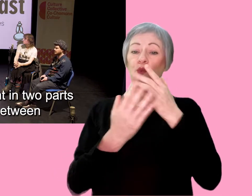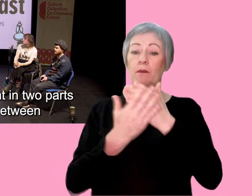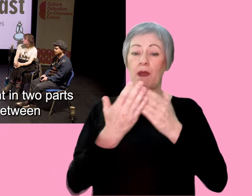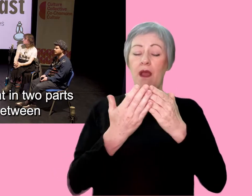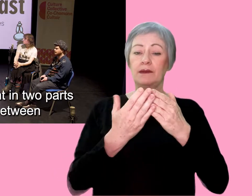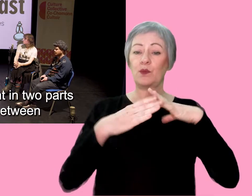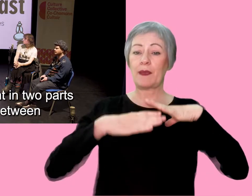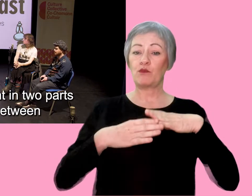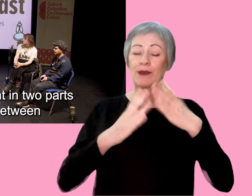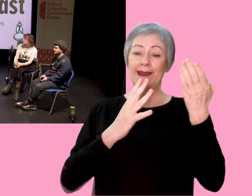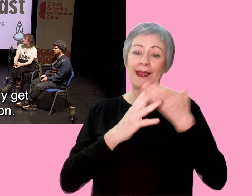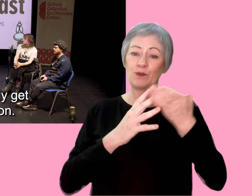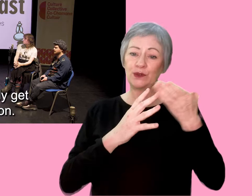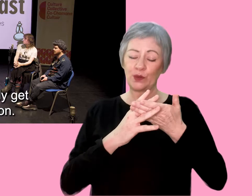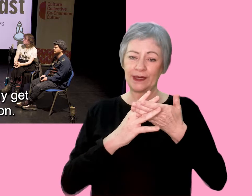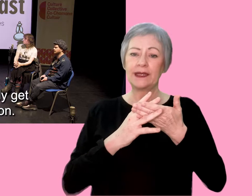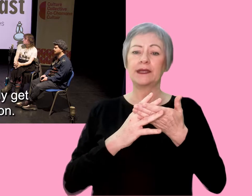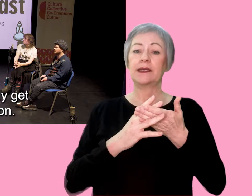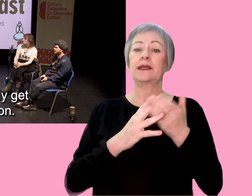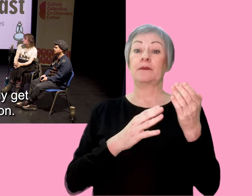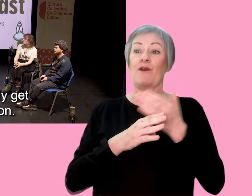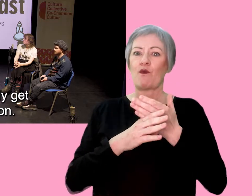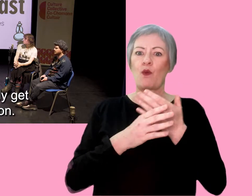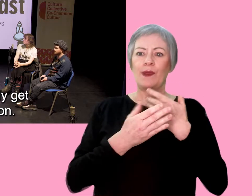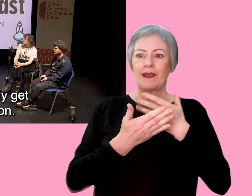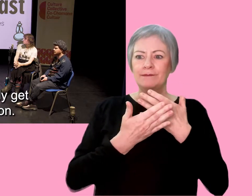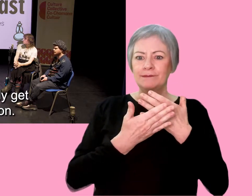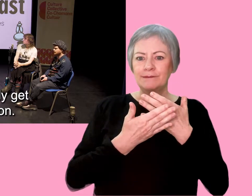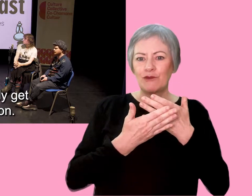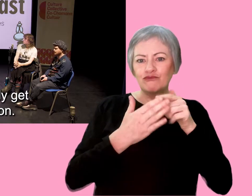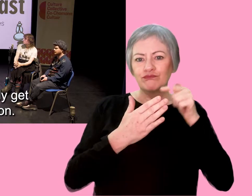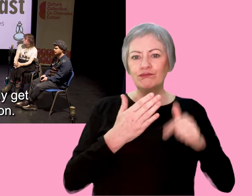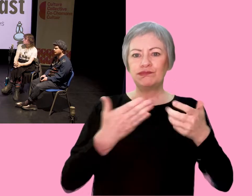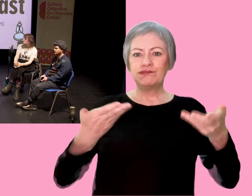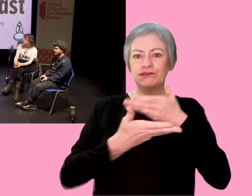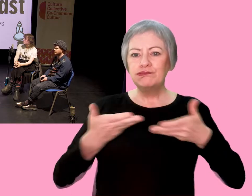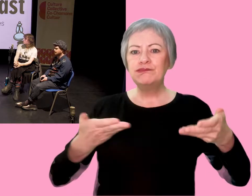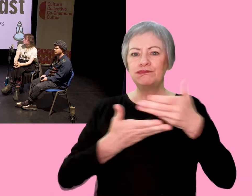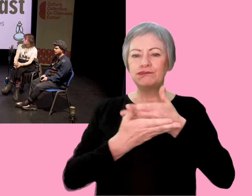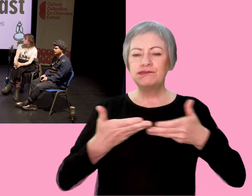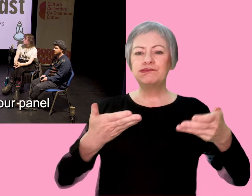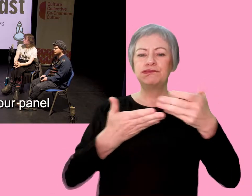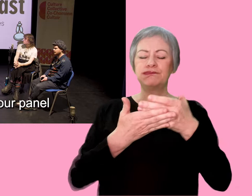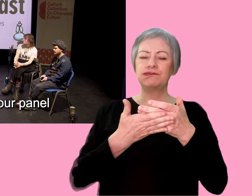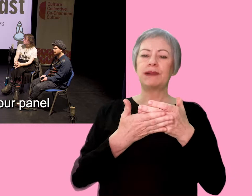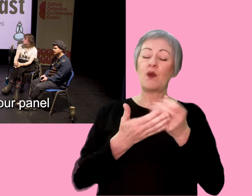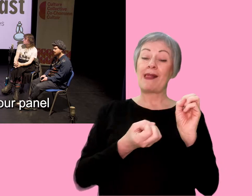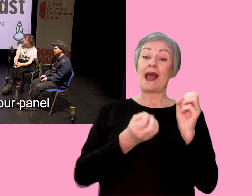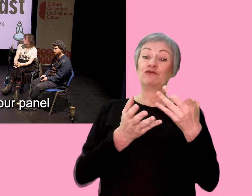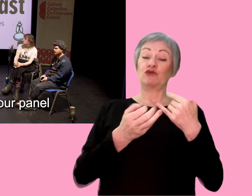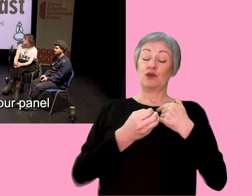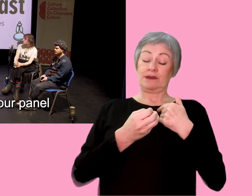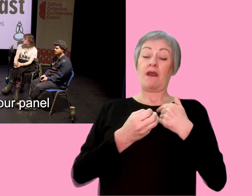a little break in between before we can really get into the discussion. I'm going to introduce